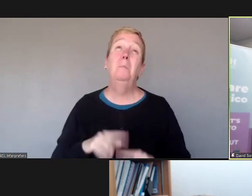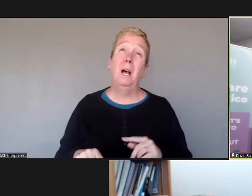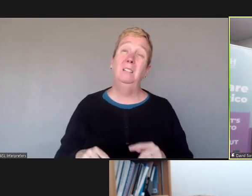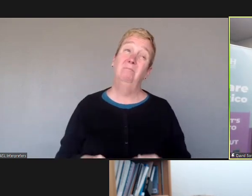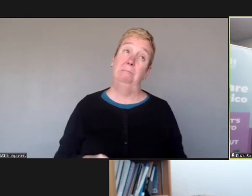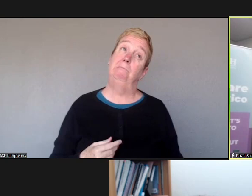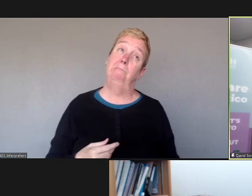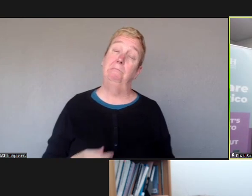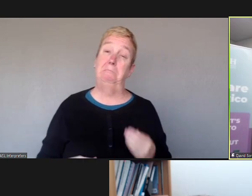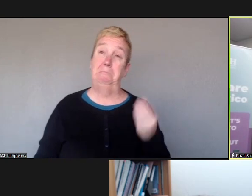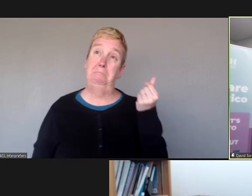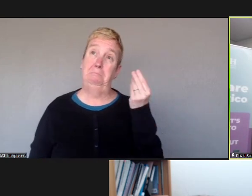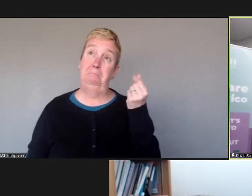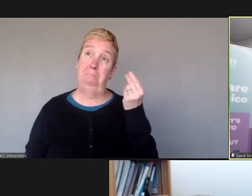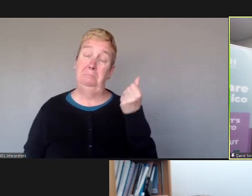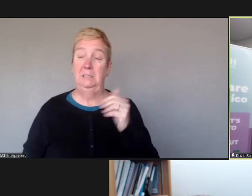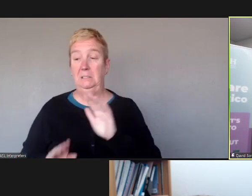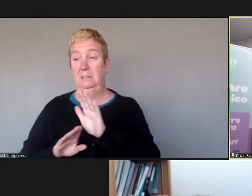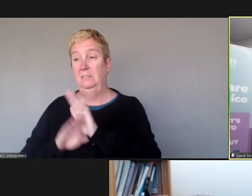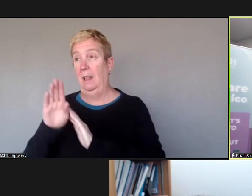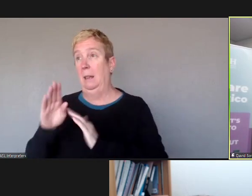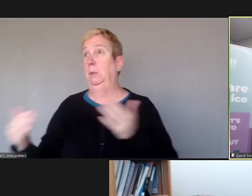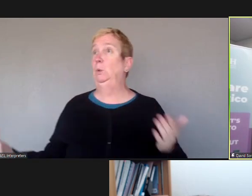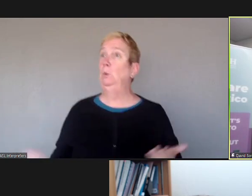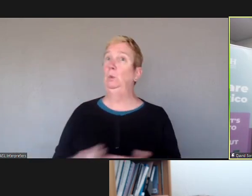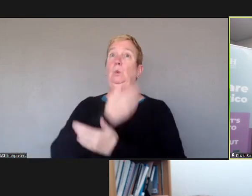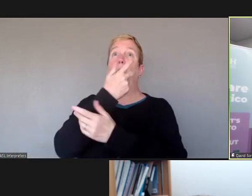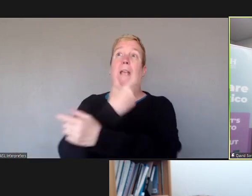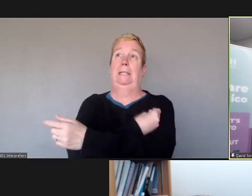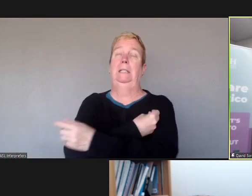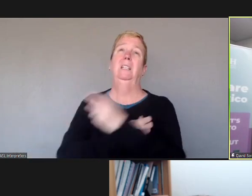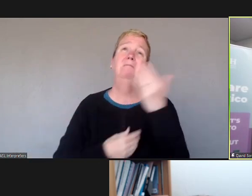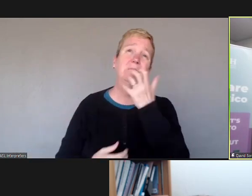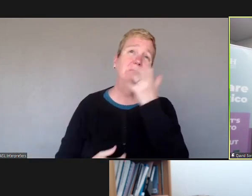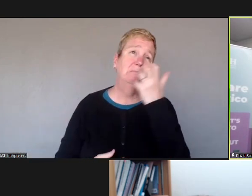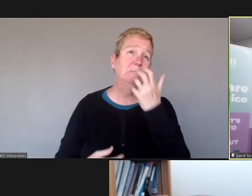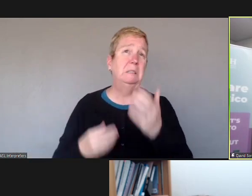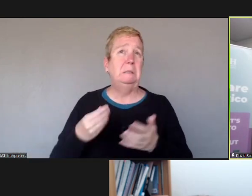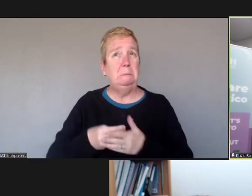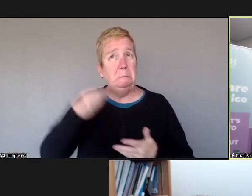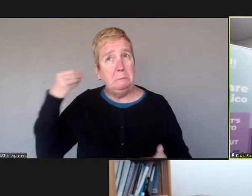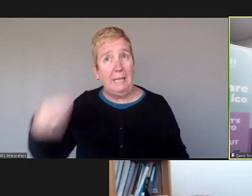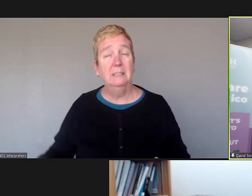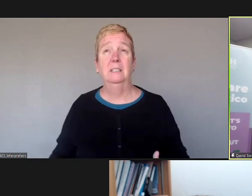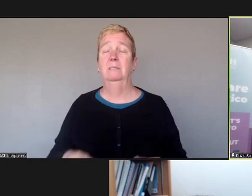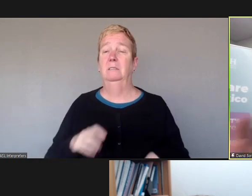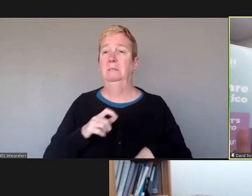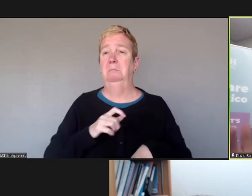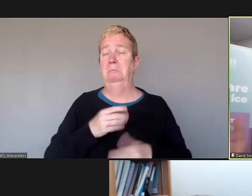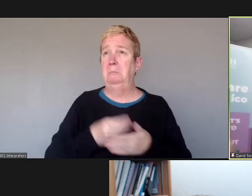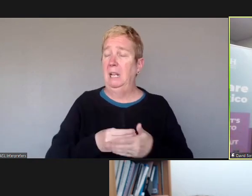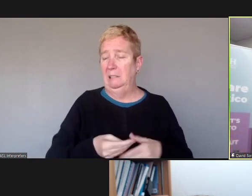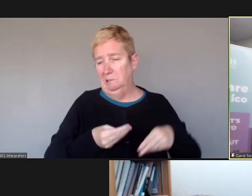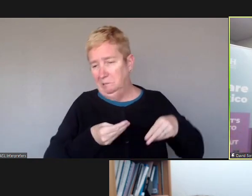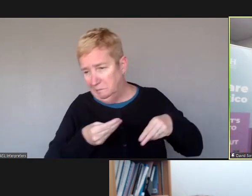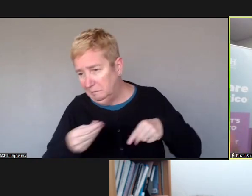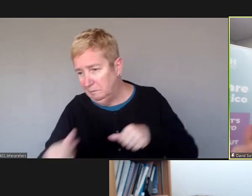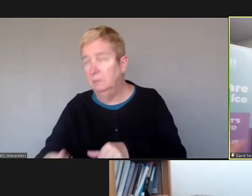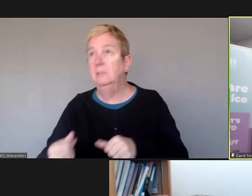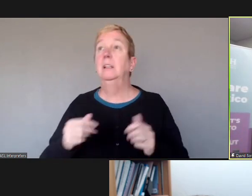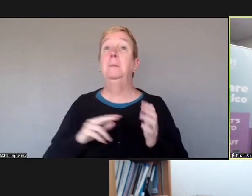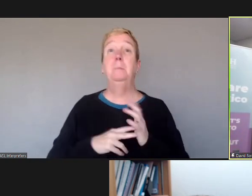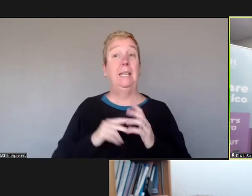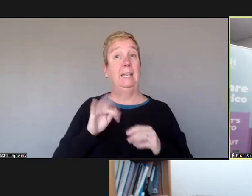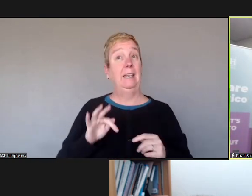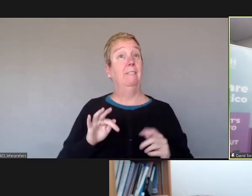money to develop a whole new vaccine initially. And if they are going to come up with a new vaccine, if